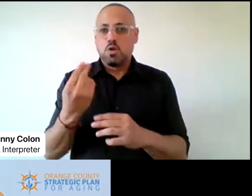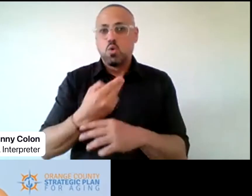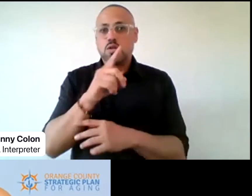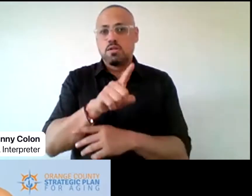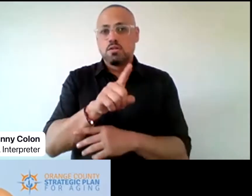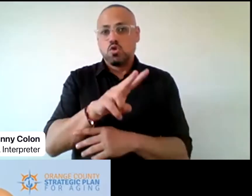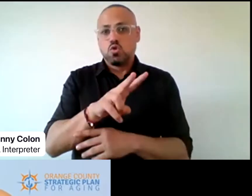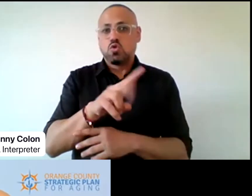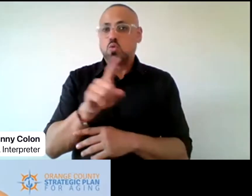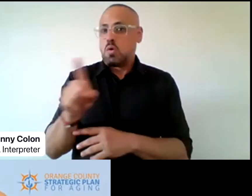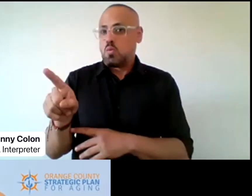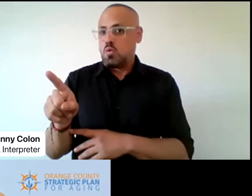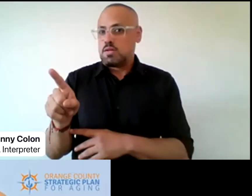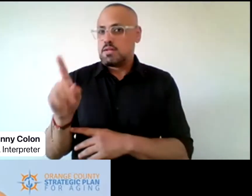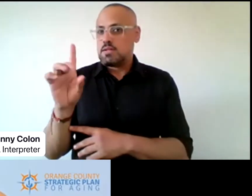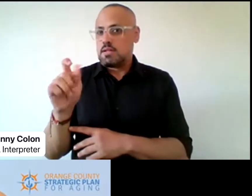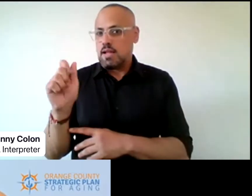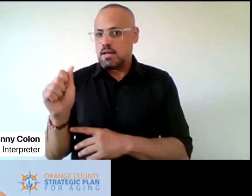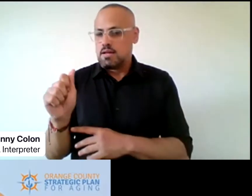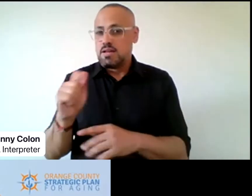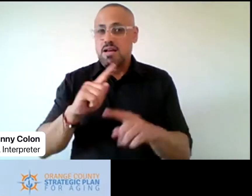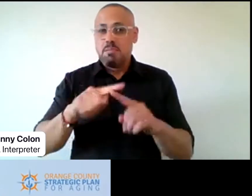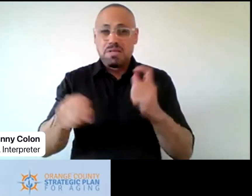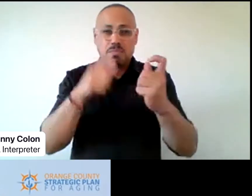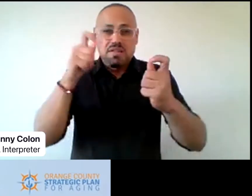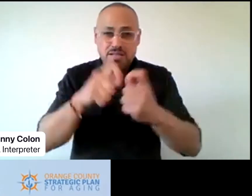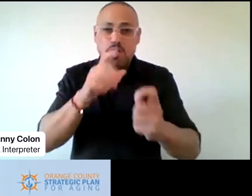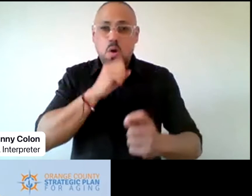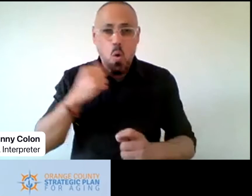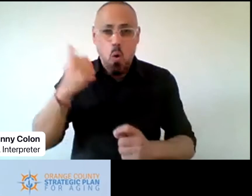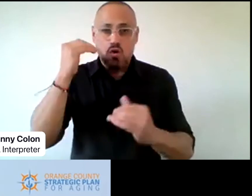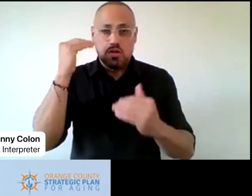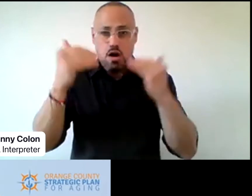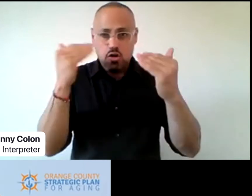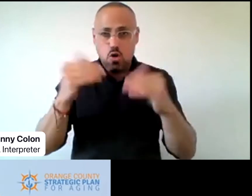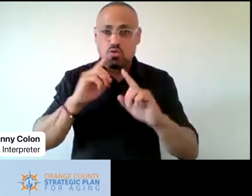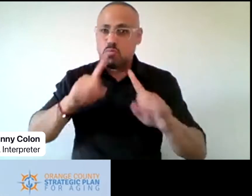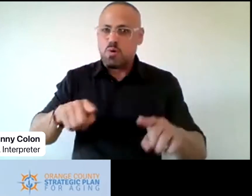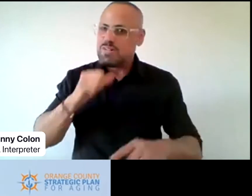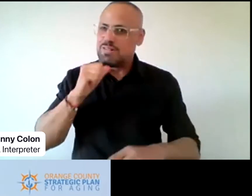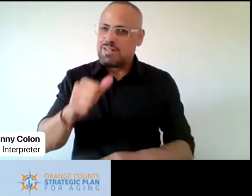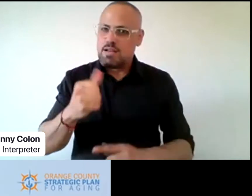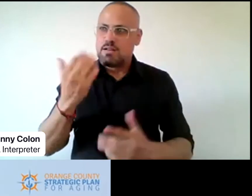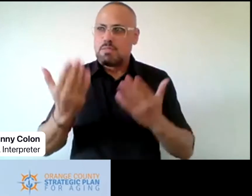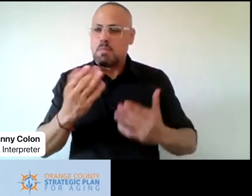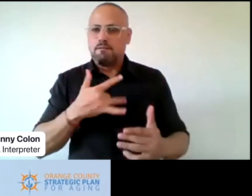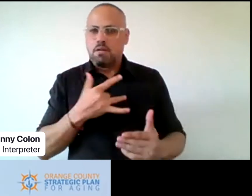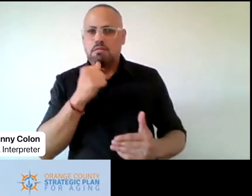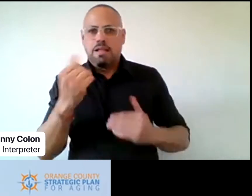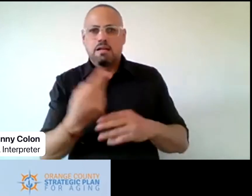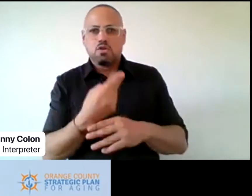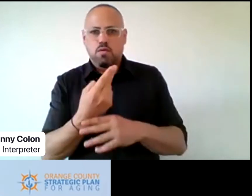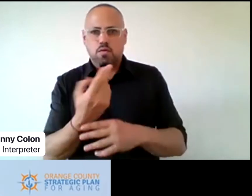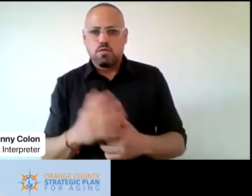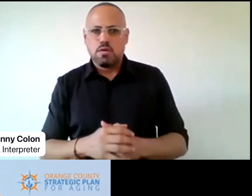don't consider reporting out on older adults necessarily to older organizations because it might not be as useful. The